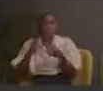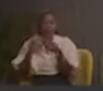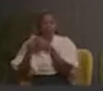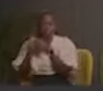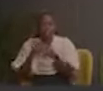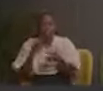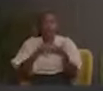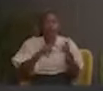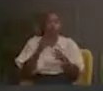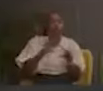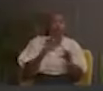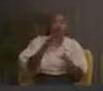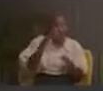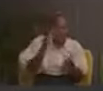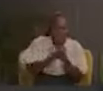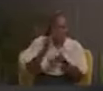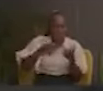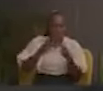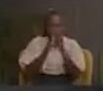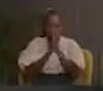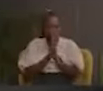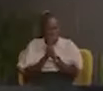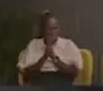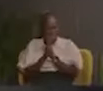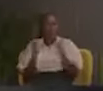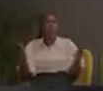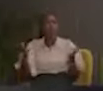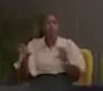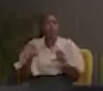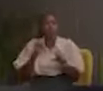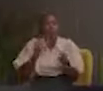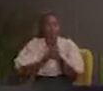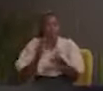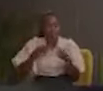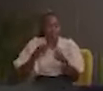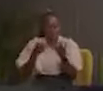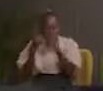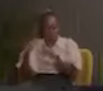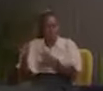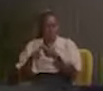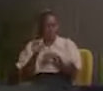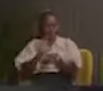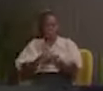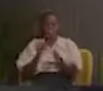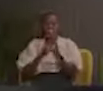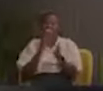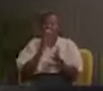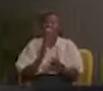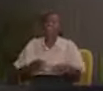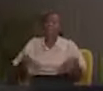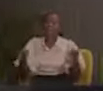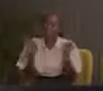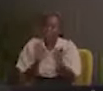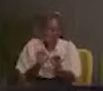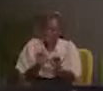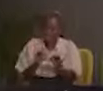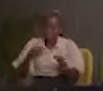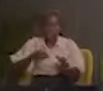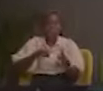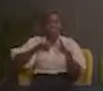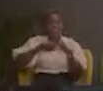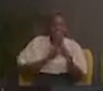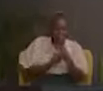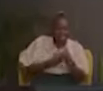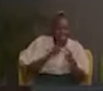about prayer? What do you believe about coming to church? Are we together? It's important to begin to vet, to probe, and